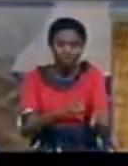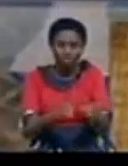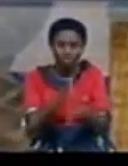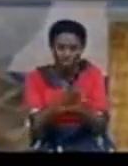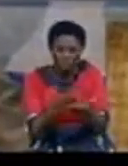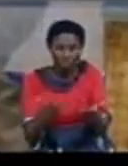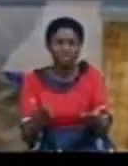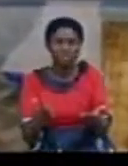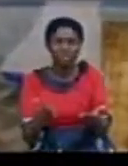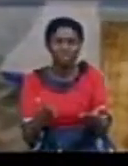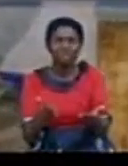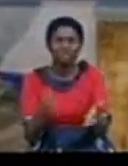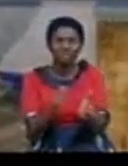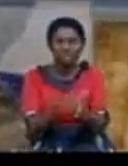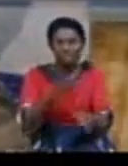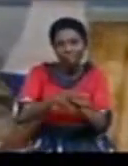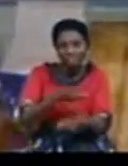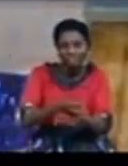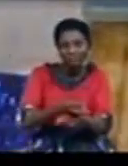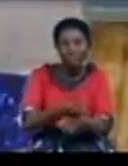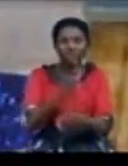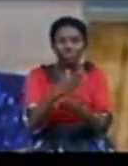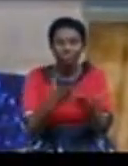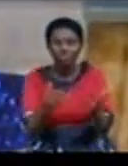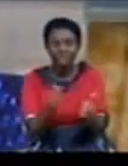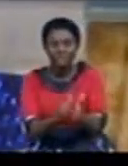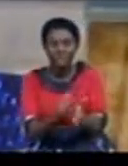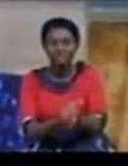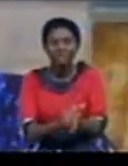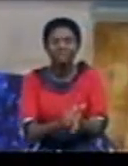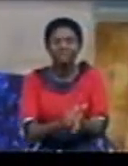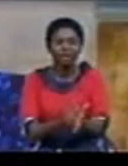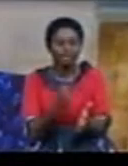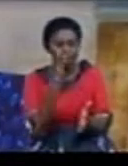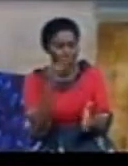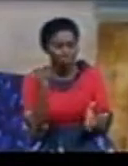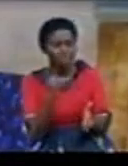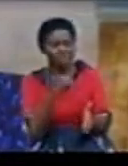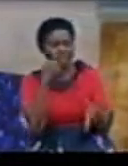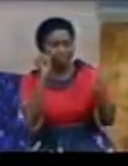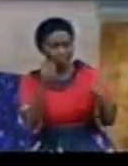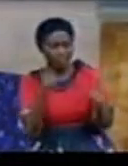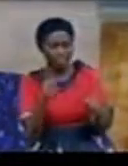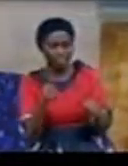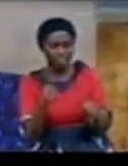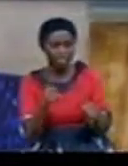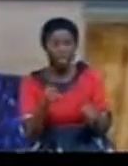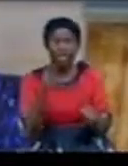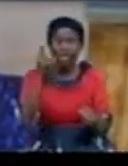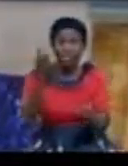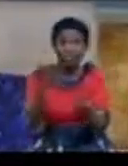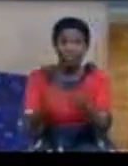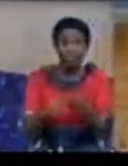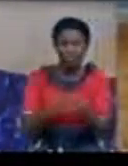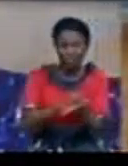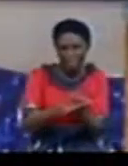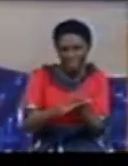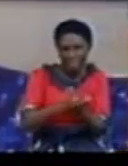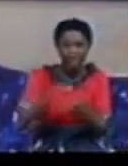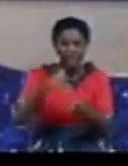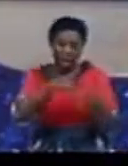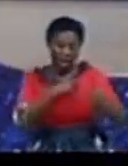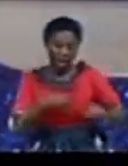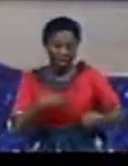impossible, incredible. He wants to sanctify the heart of man. And he's able to do it because